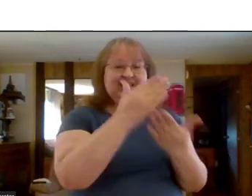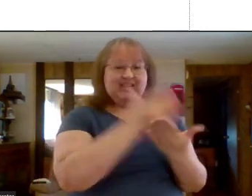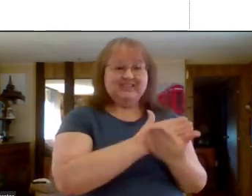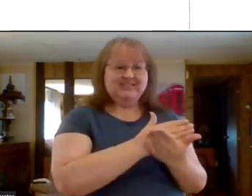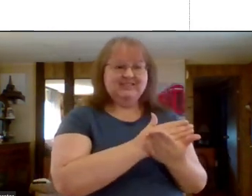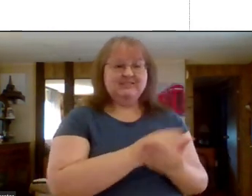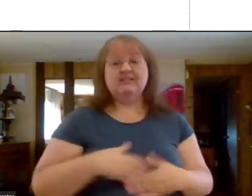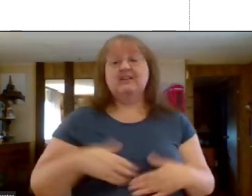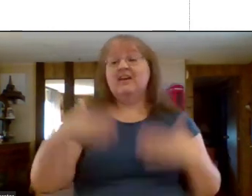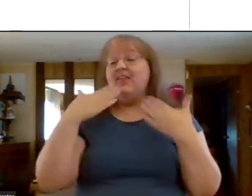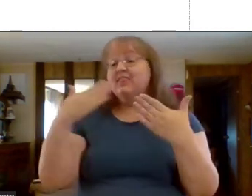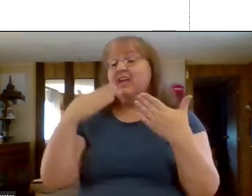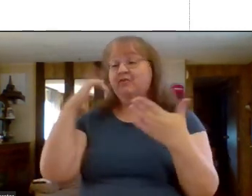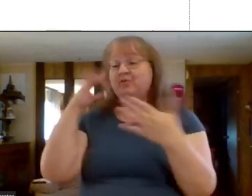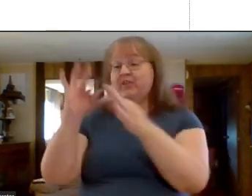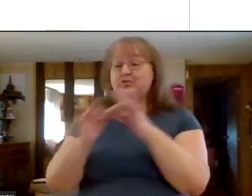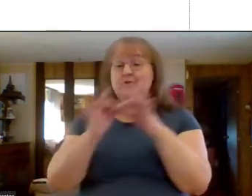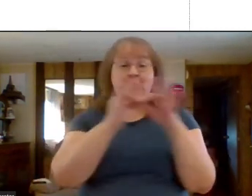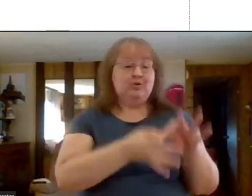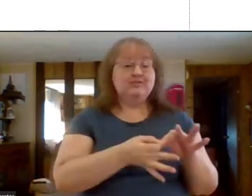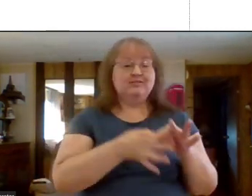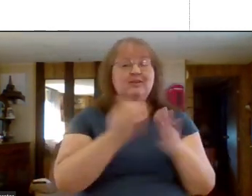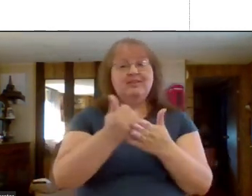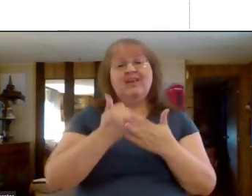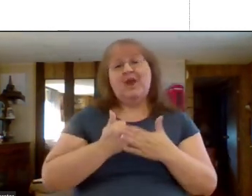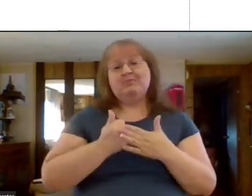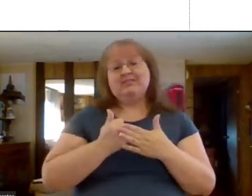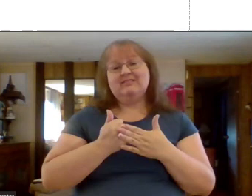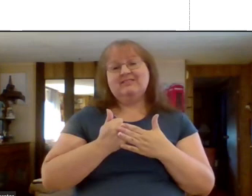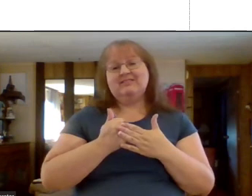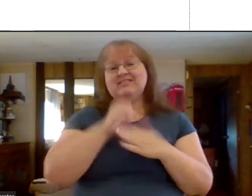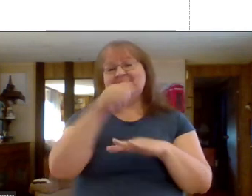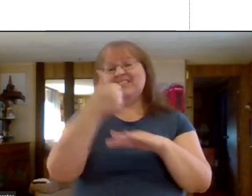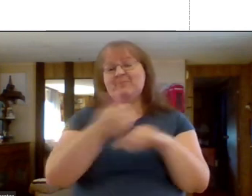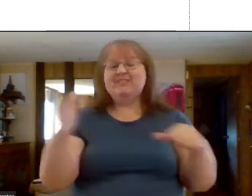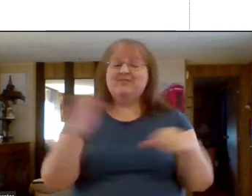lesson. Thank you so much to the interpreter who helped us, or